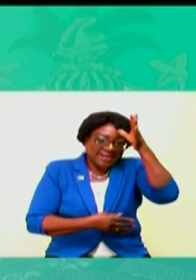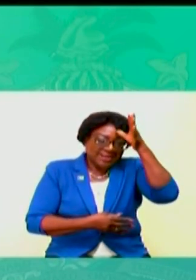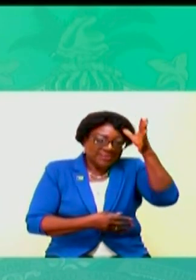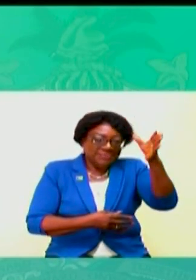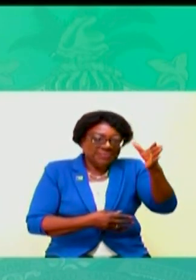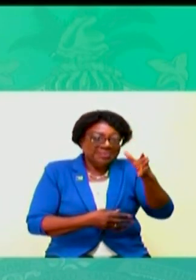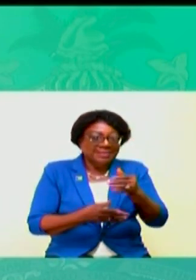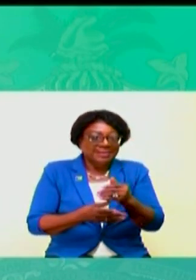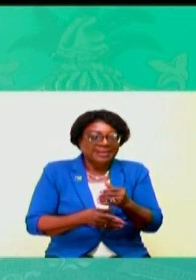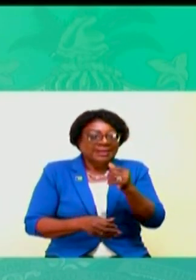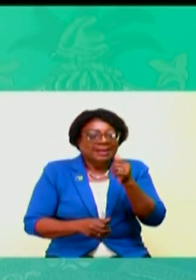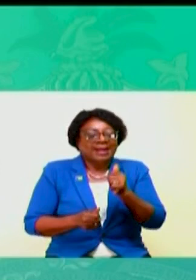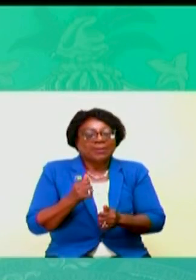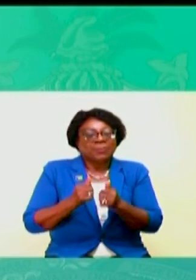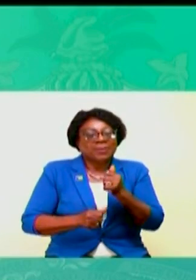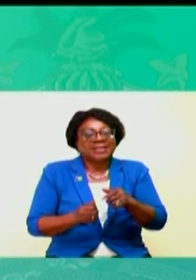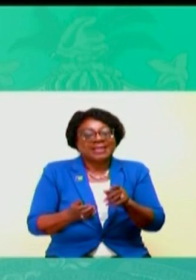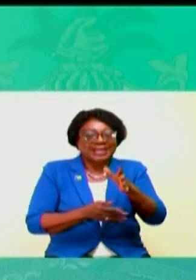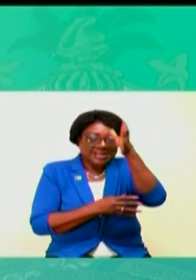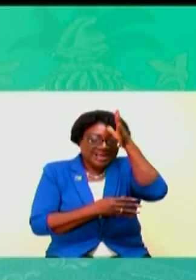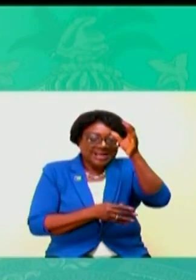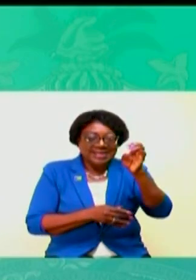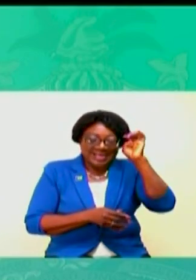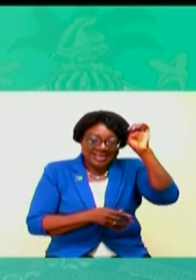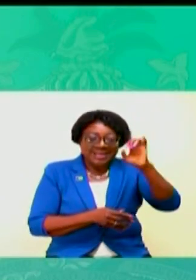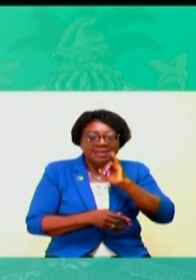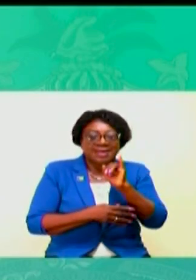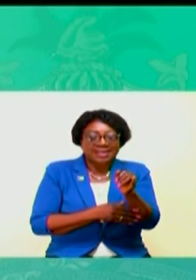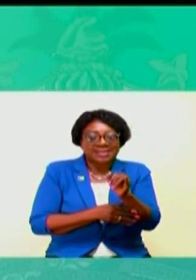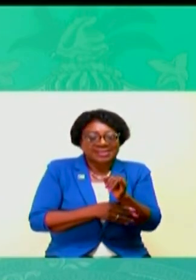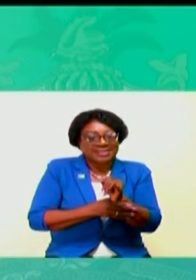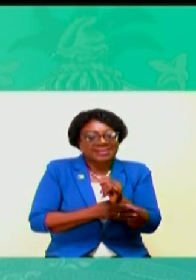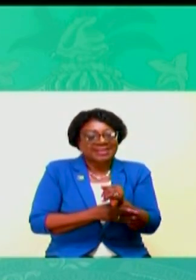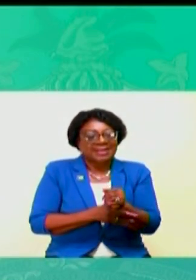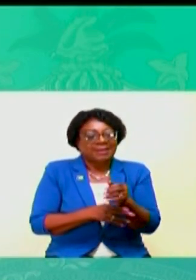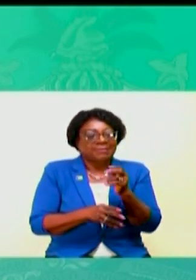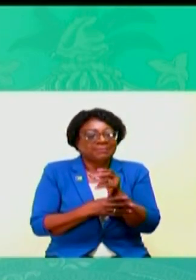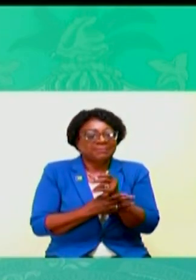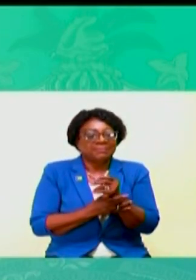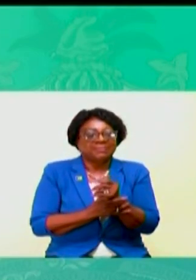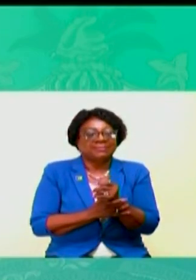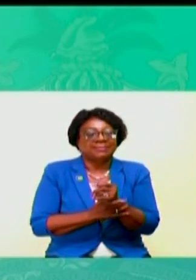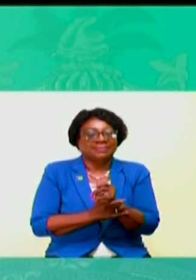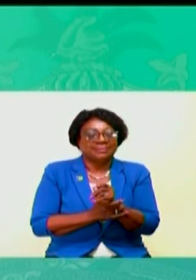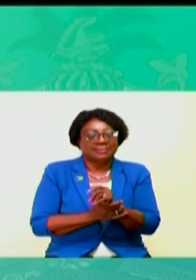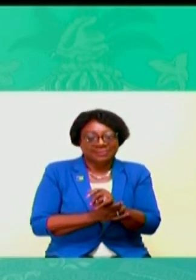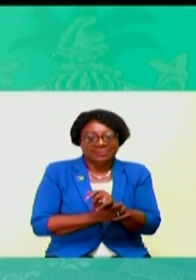And what a daddy he is. What kind of daddy he is?